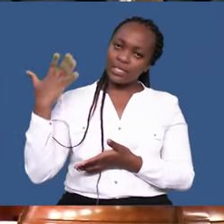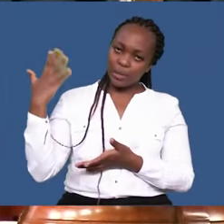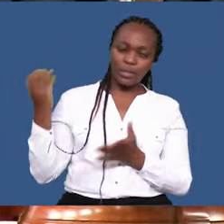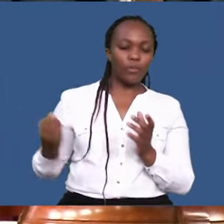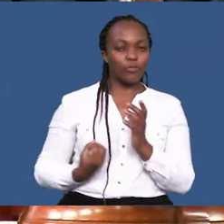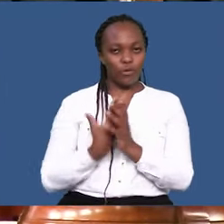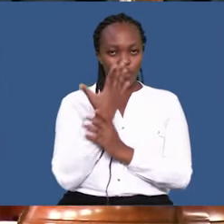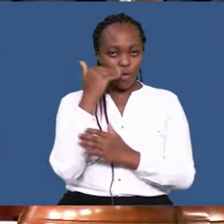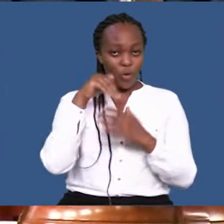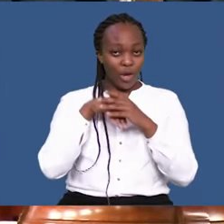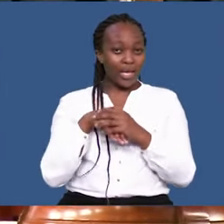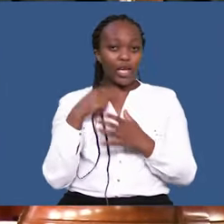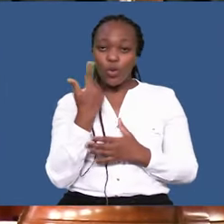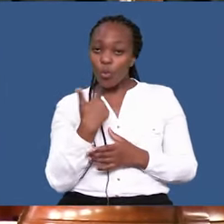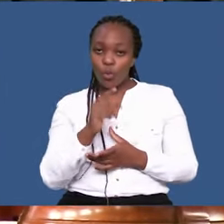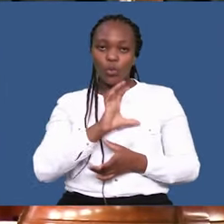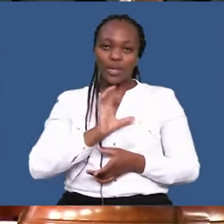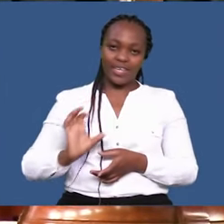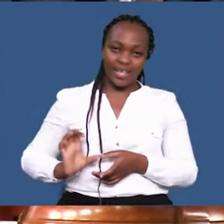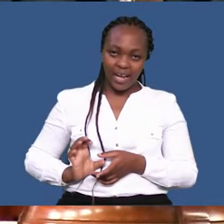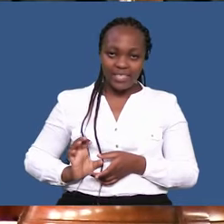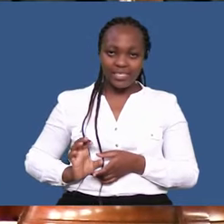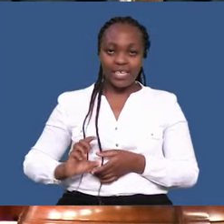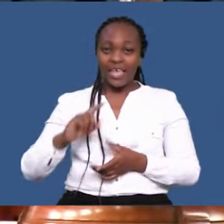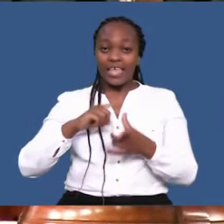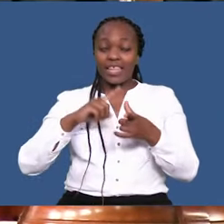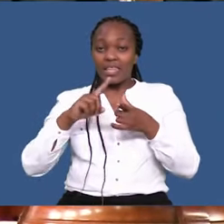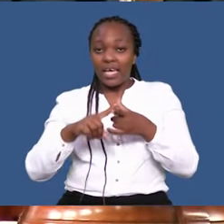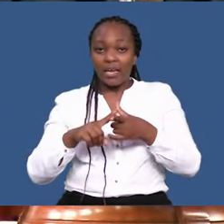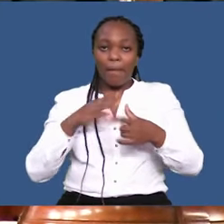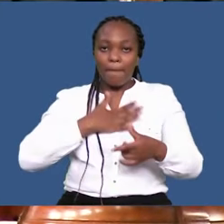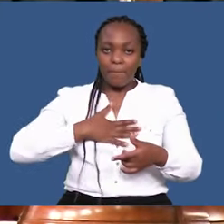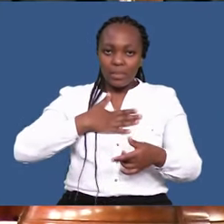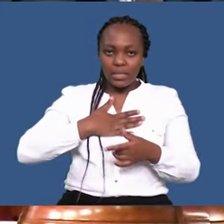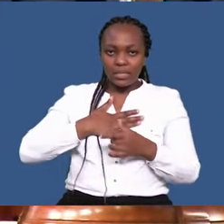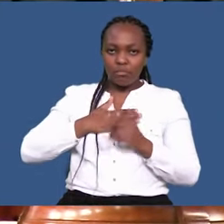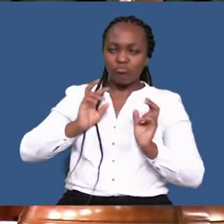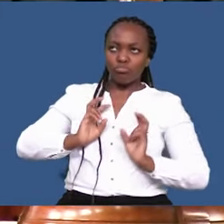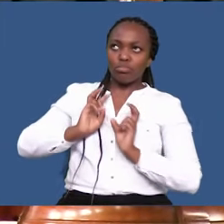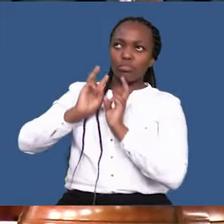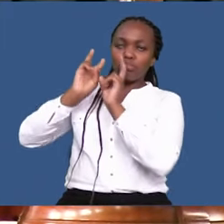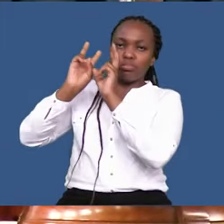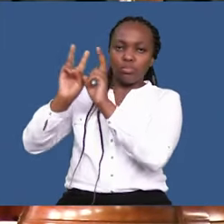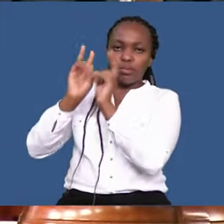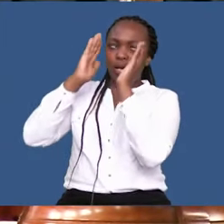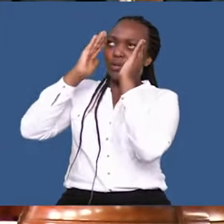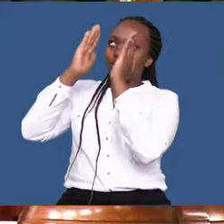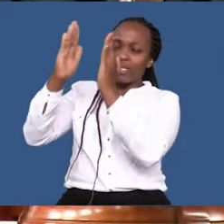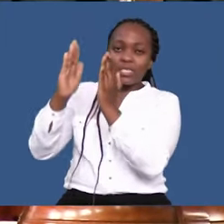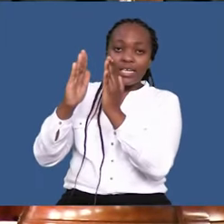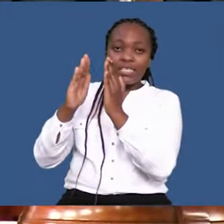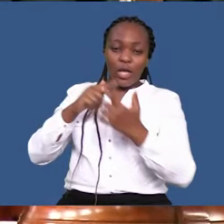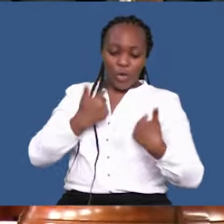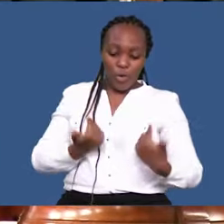Christ. Set your hearts on things above, where Christ is seated at the right hand of God. Verse